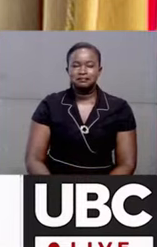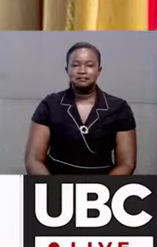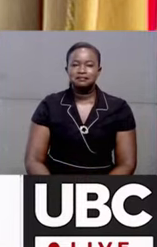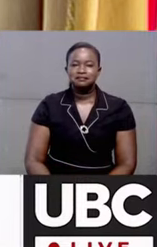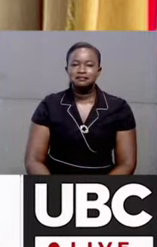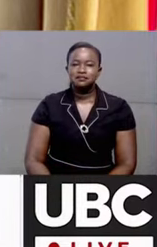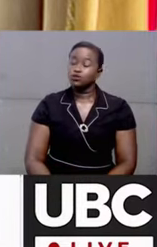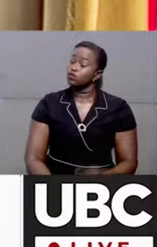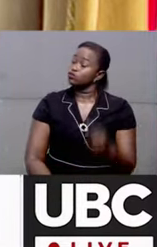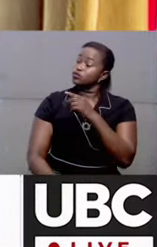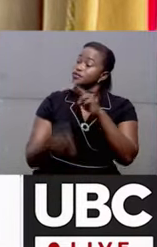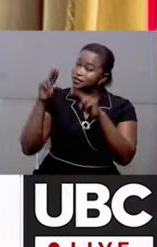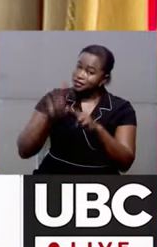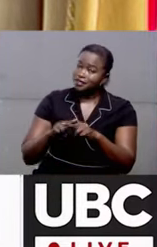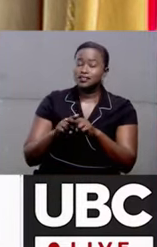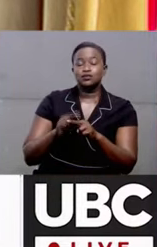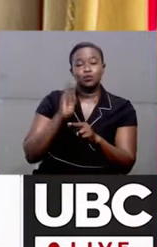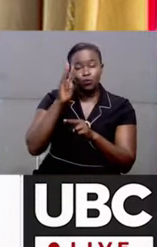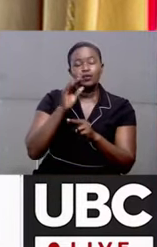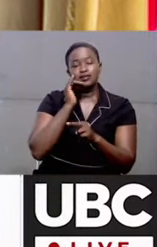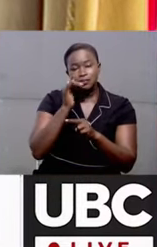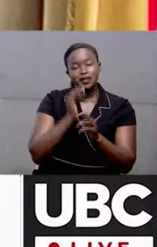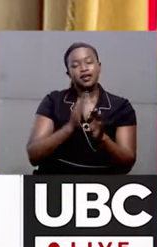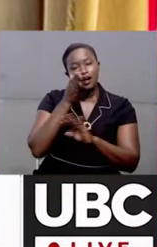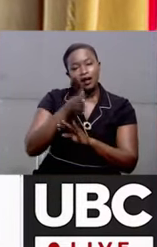You sit, you'll speak after Sarah.